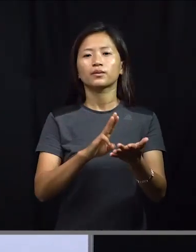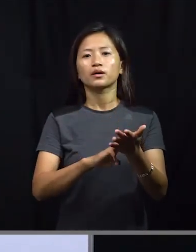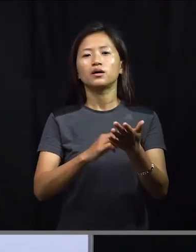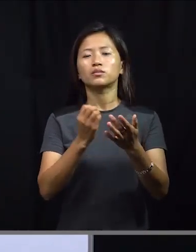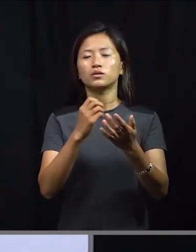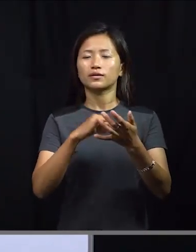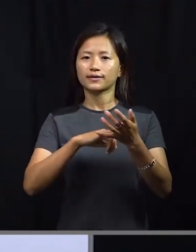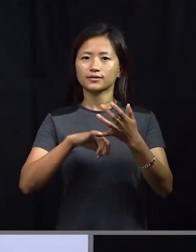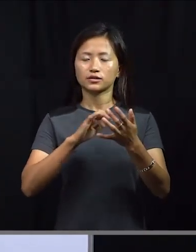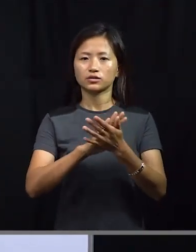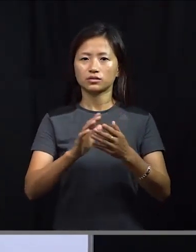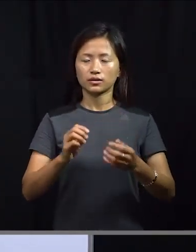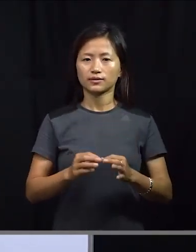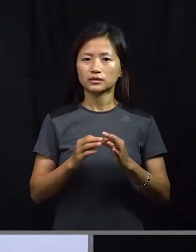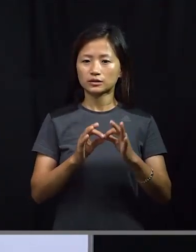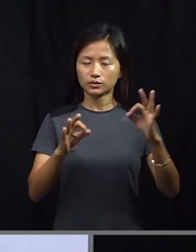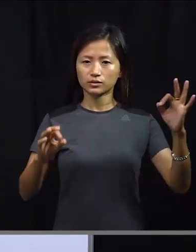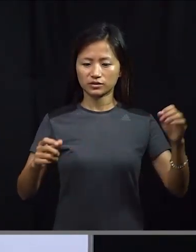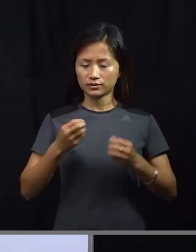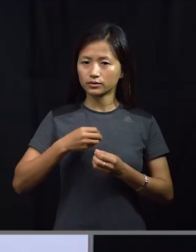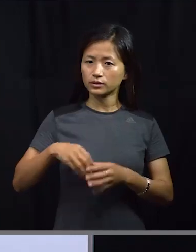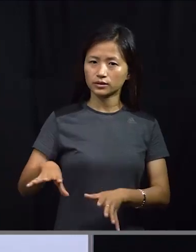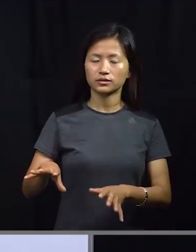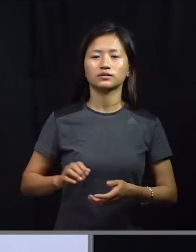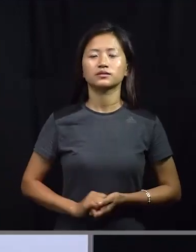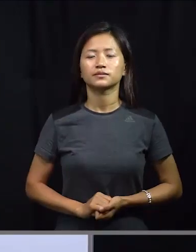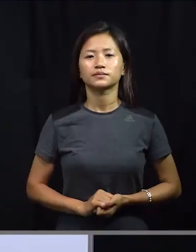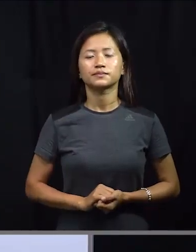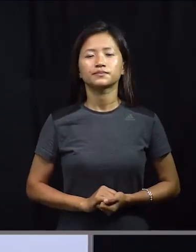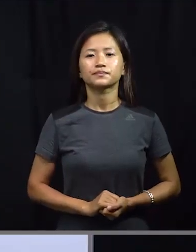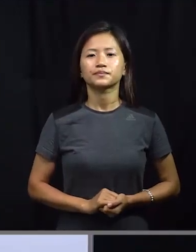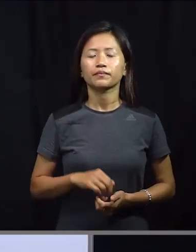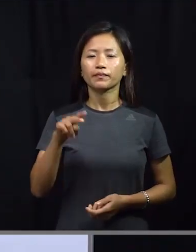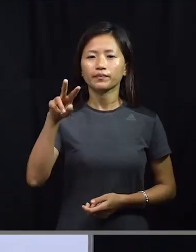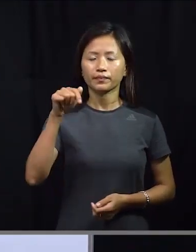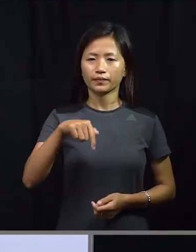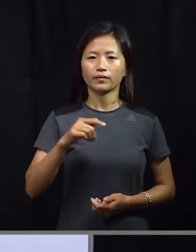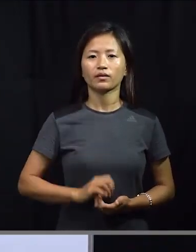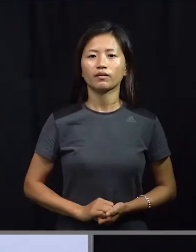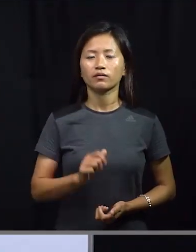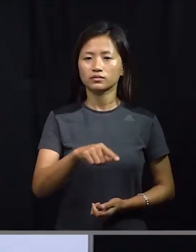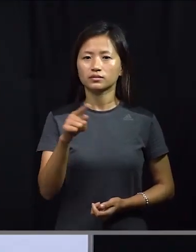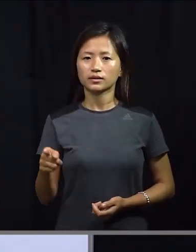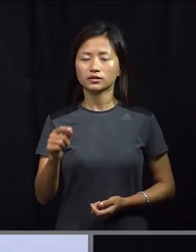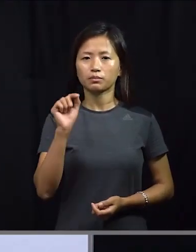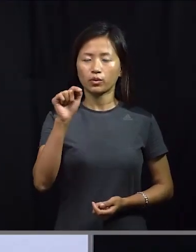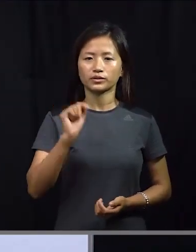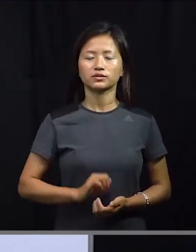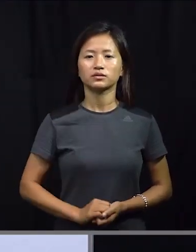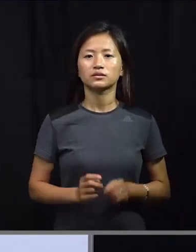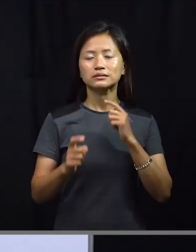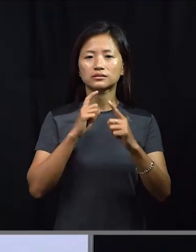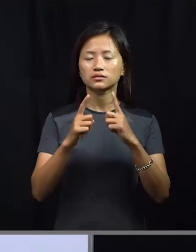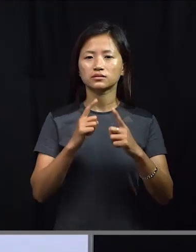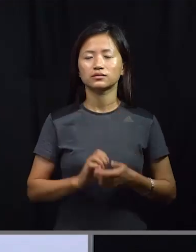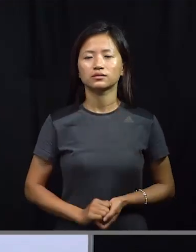means the ultimate spiritual release. Okay, that is what it means here. And the next point that I would like to discuss with